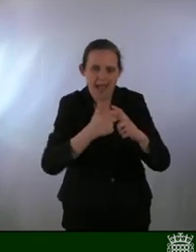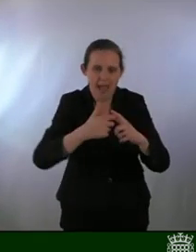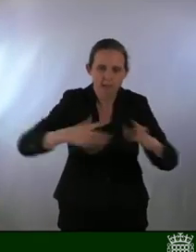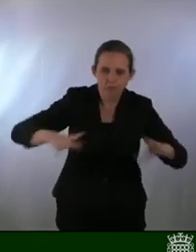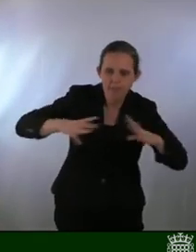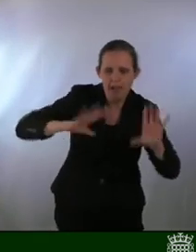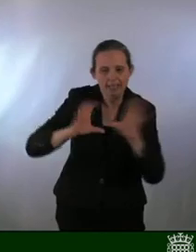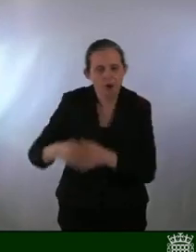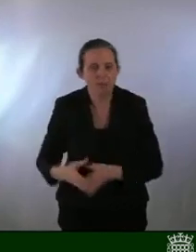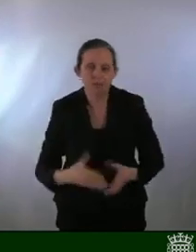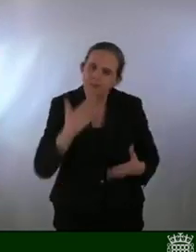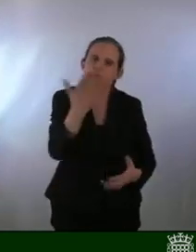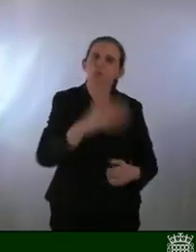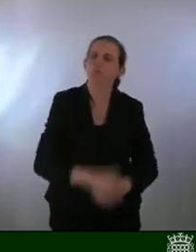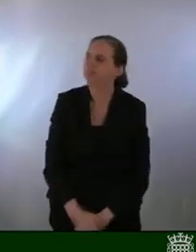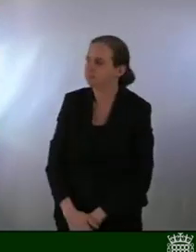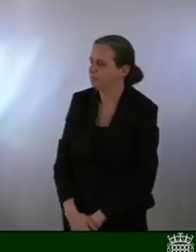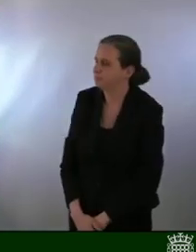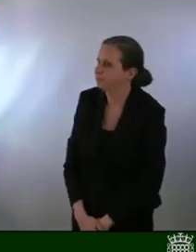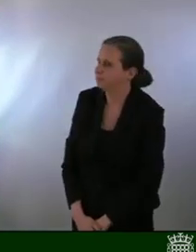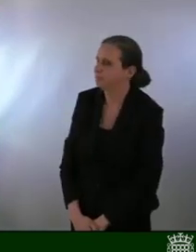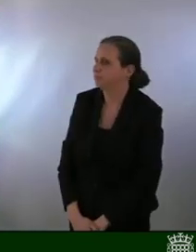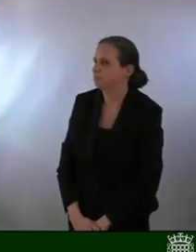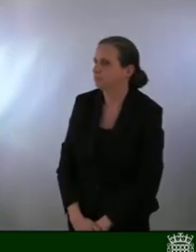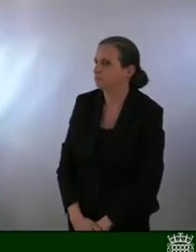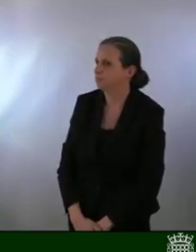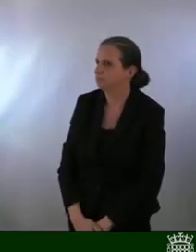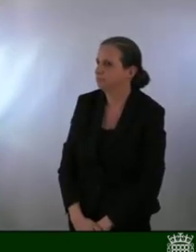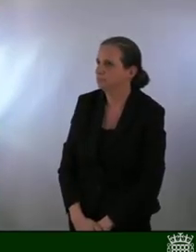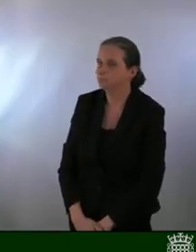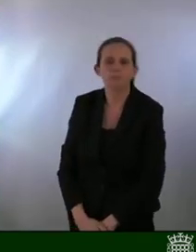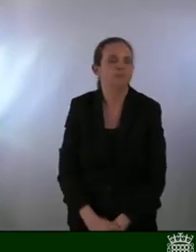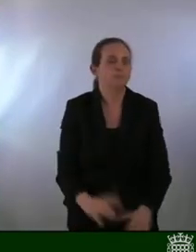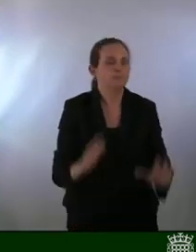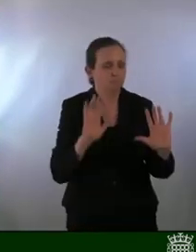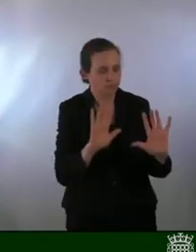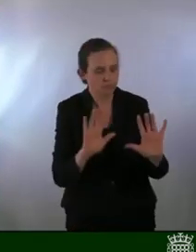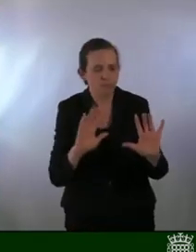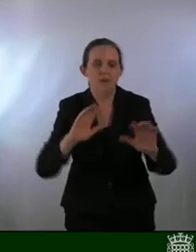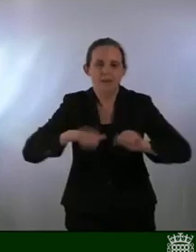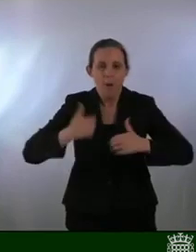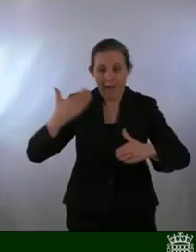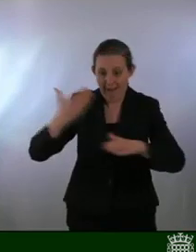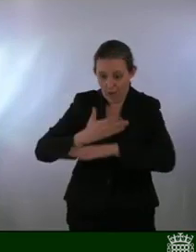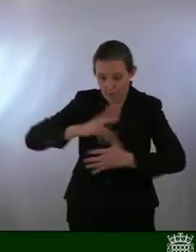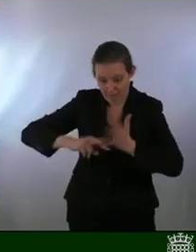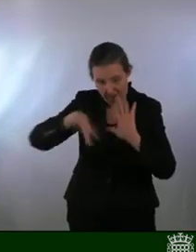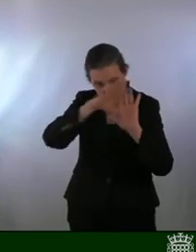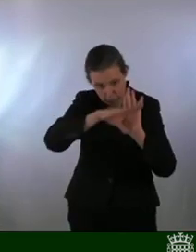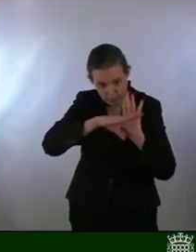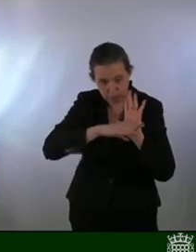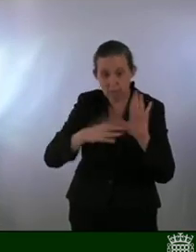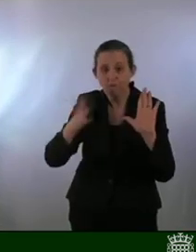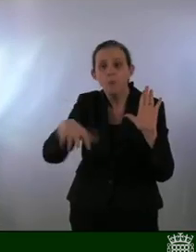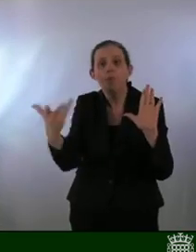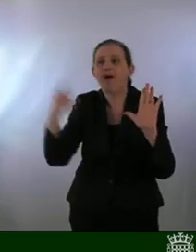for the very worst? Thank you. The whole of our action plan is based on the science and on as